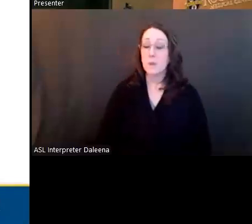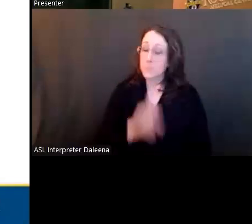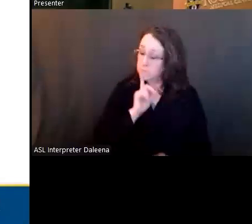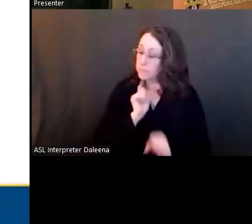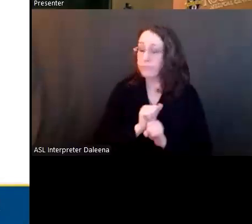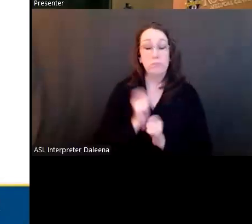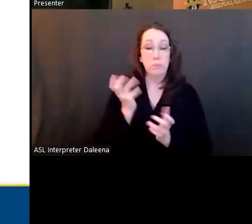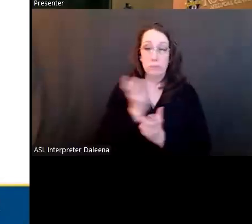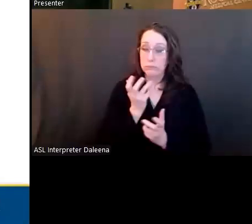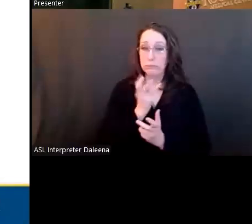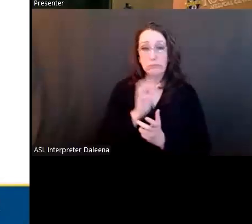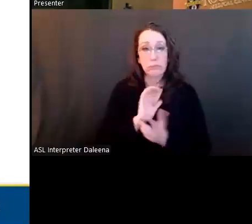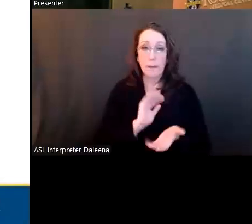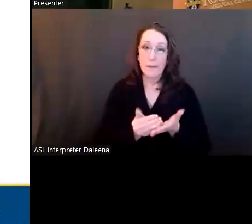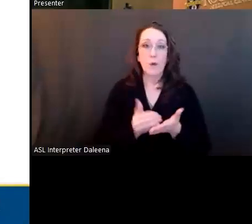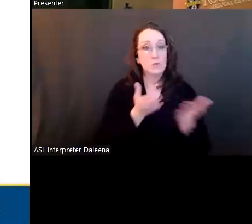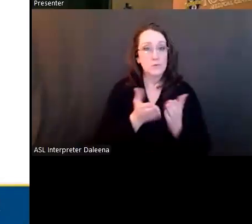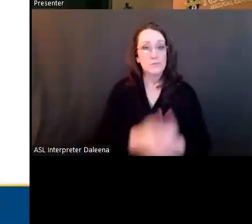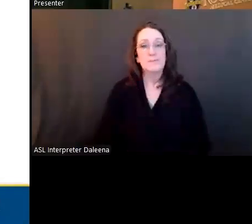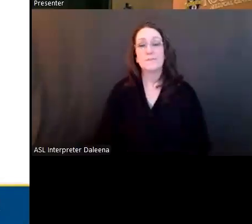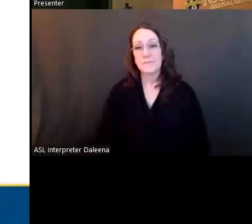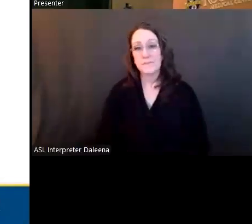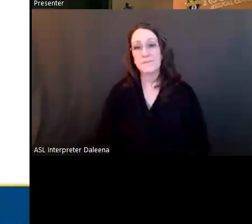remarkable volume of service.